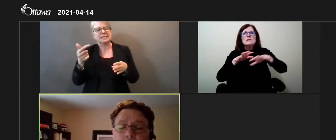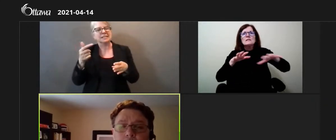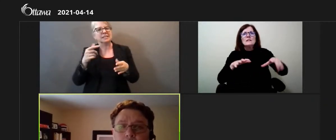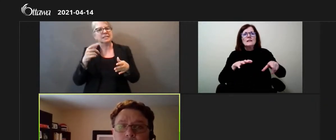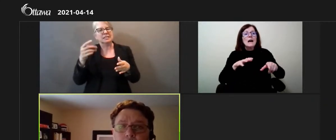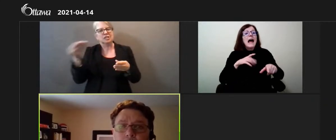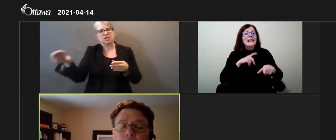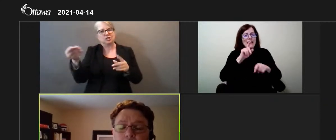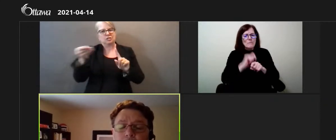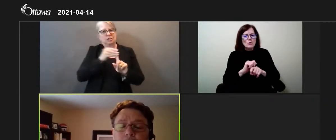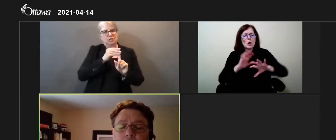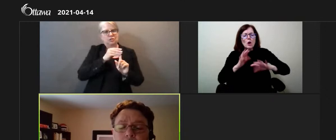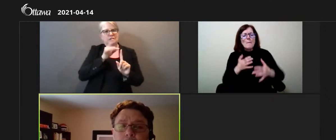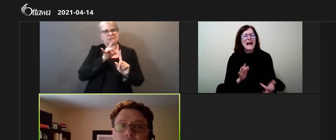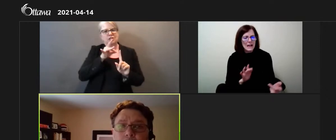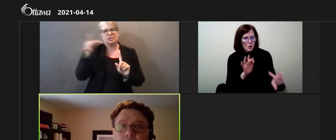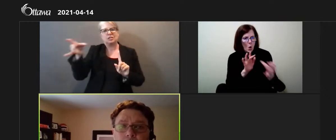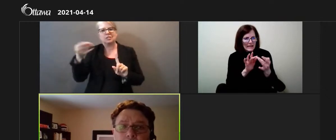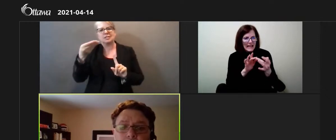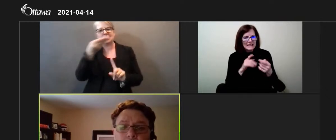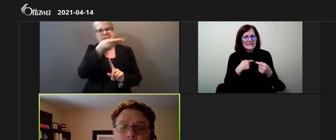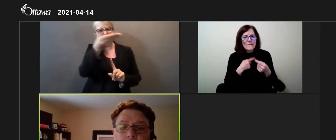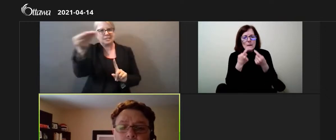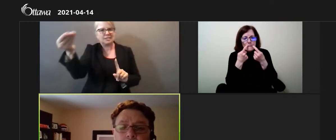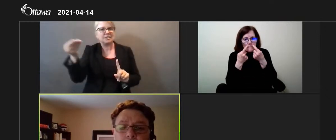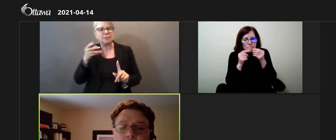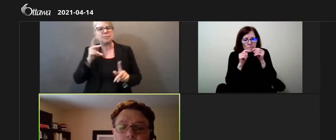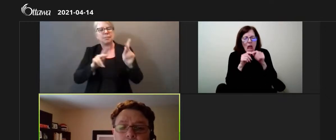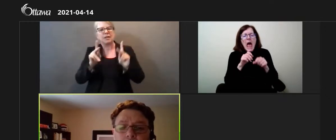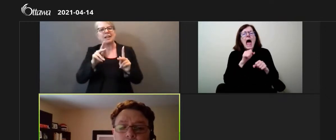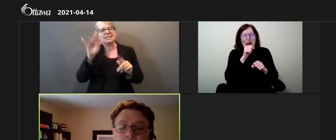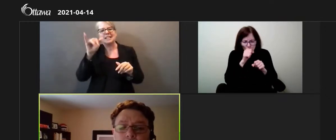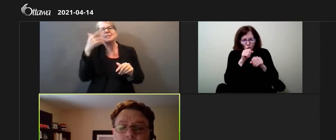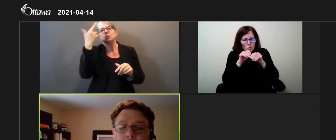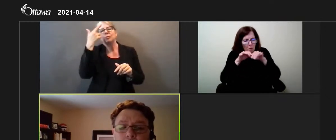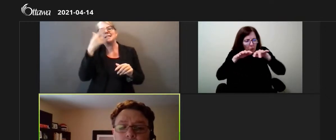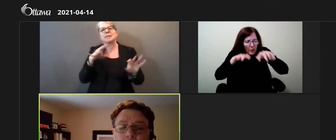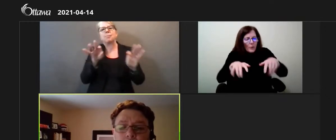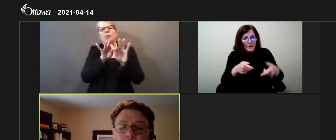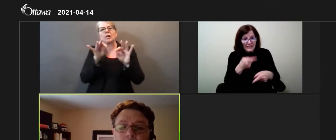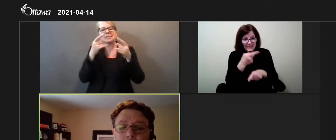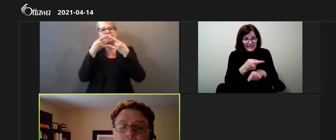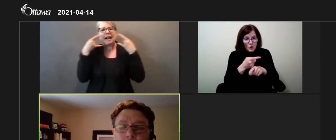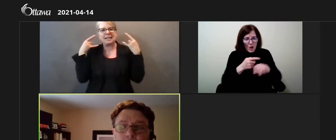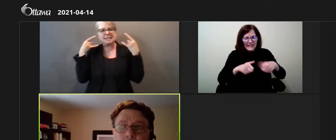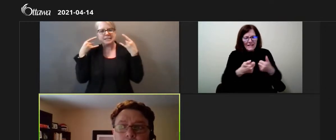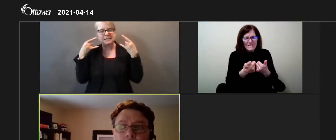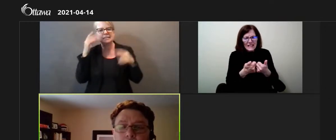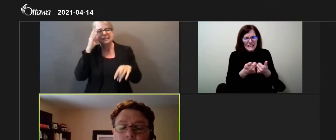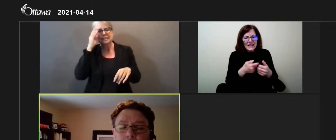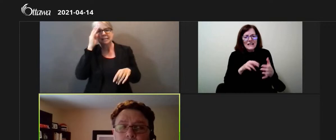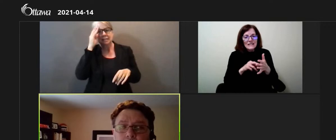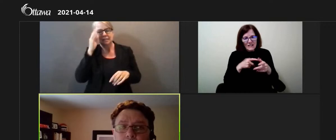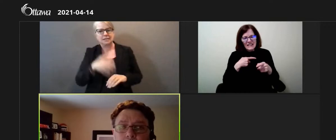the challenge. Yes. Yeah. So that's why the masks are going to be so important. Okay. So